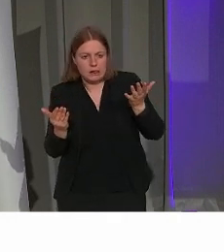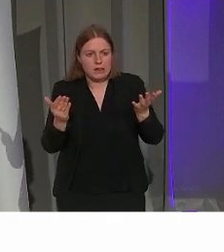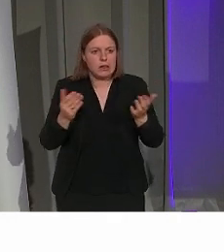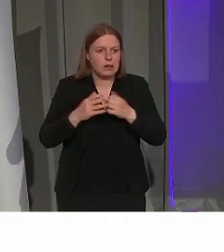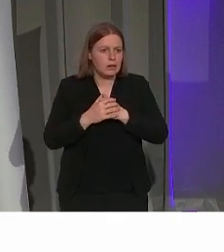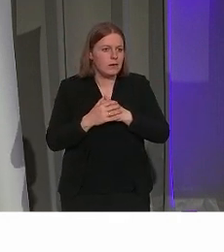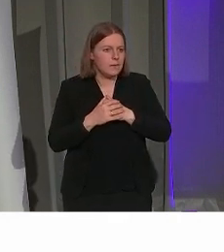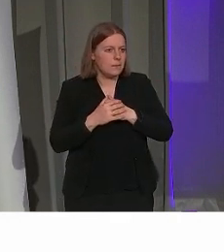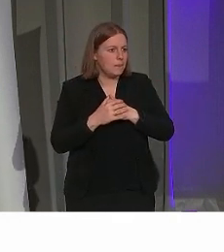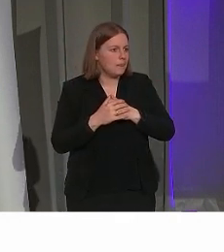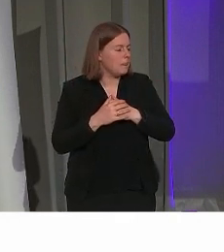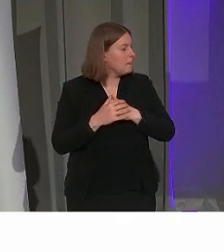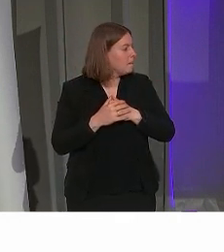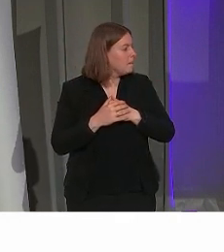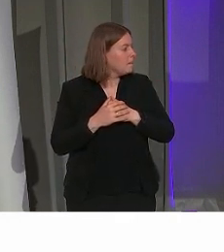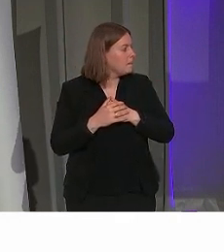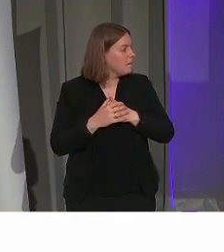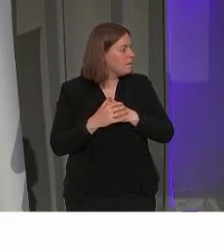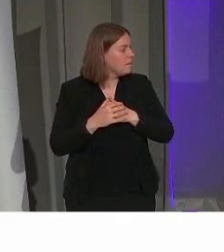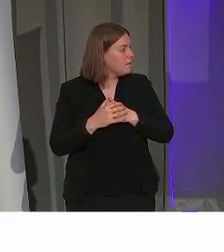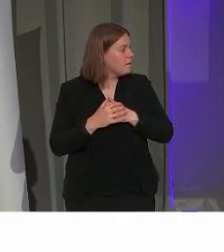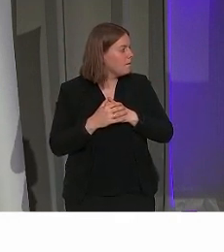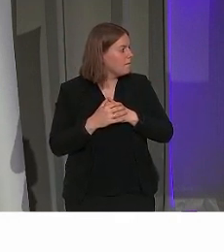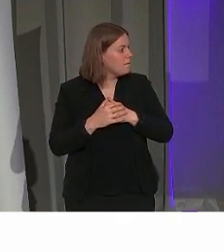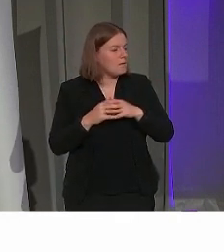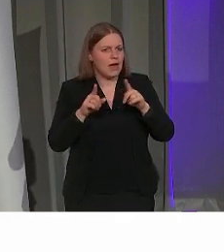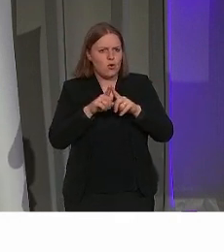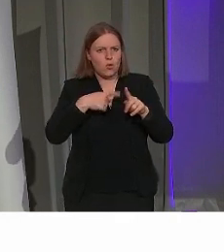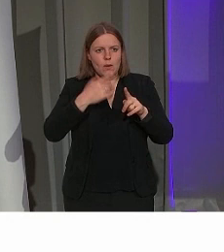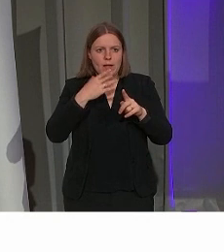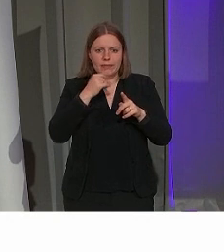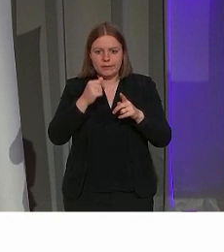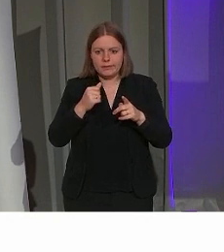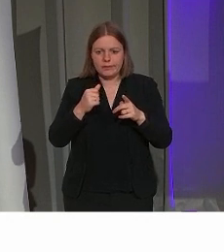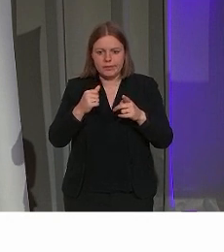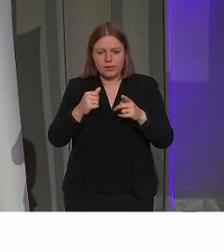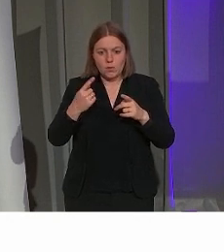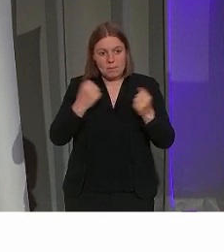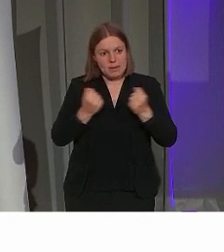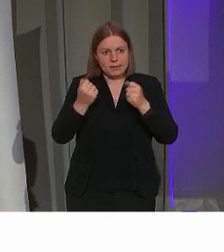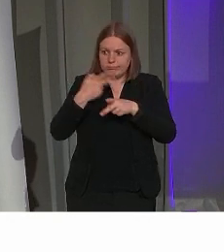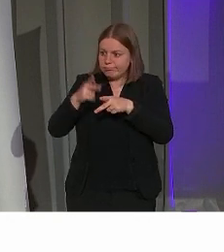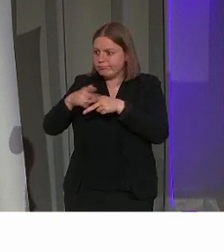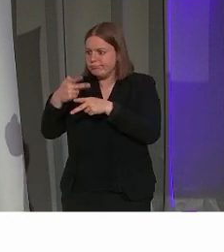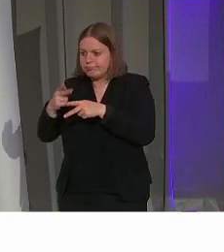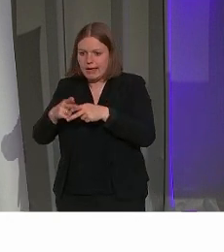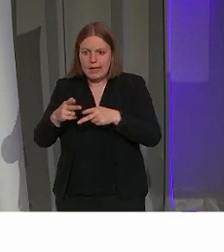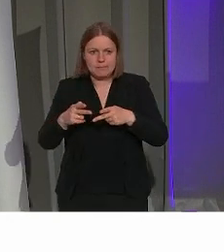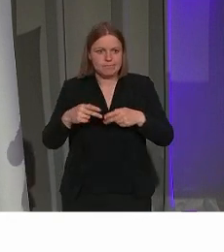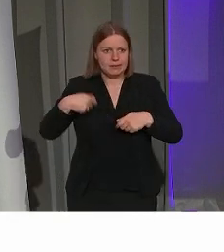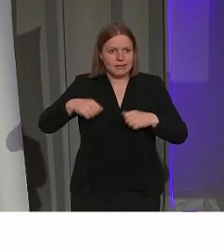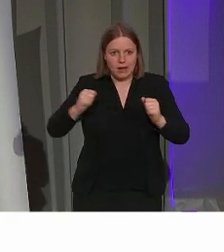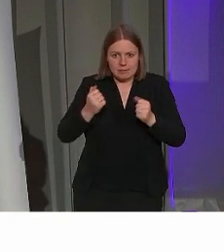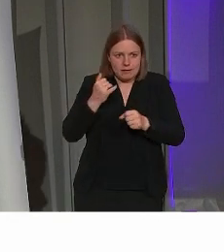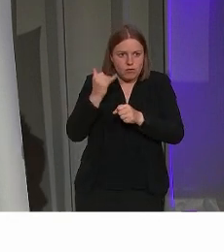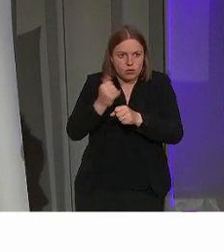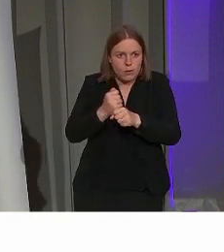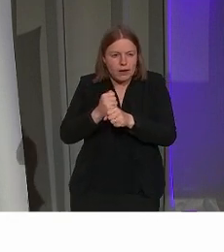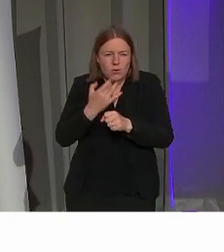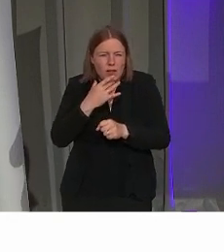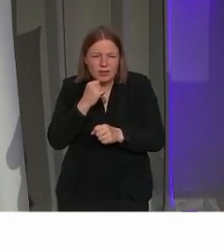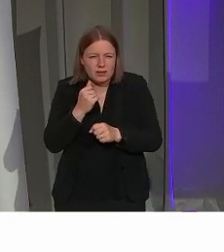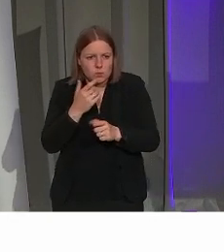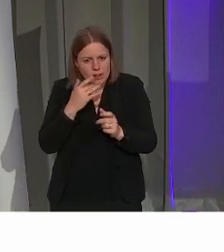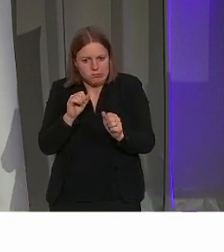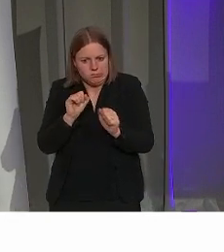of the President by proceeding with the works. So this diagram shows the balance, and I've just included some of the main